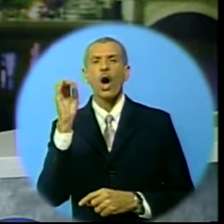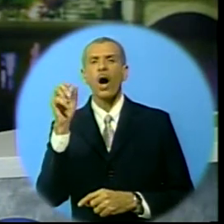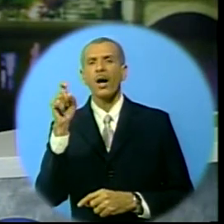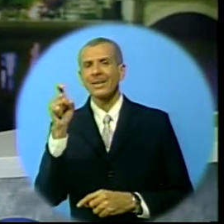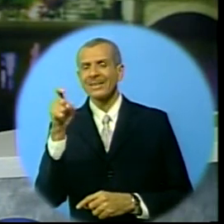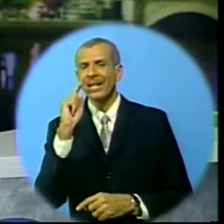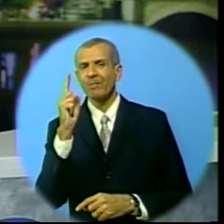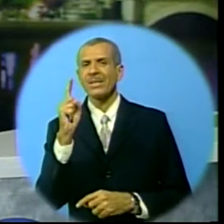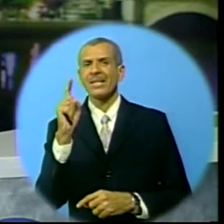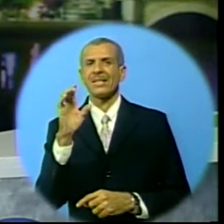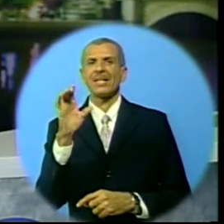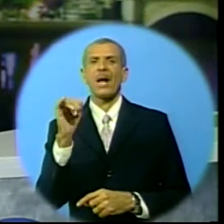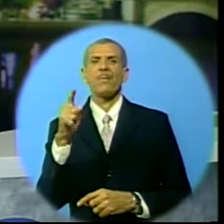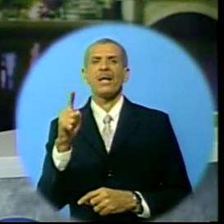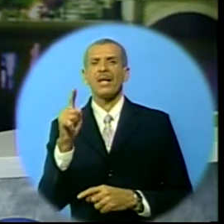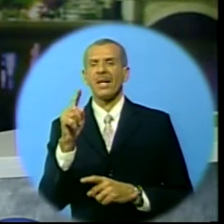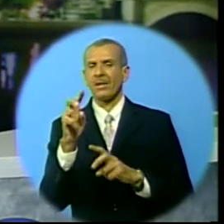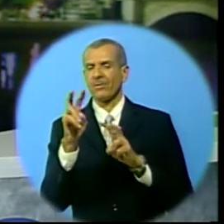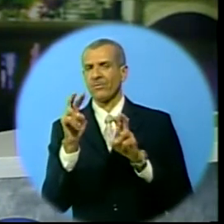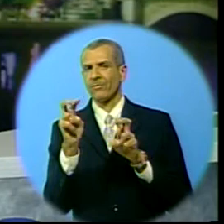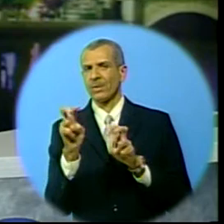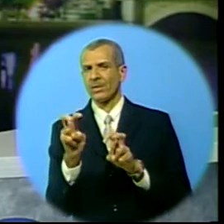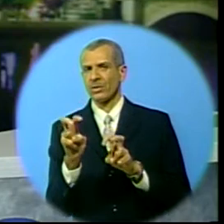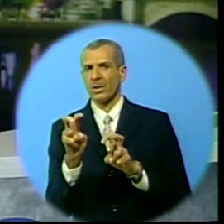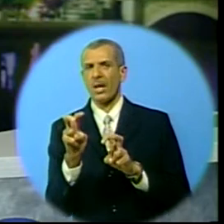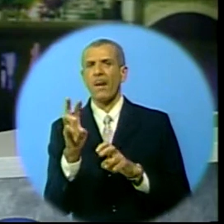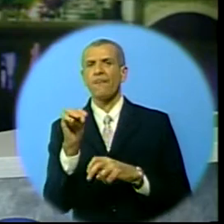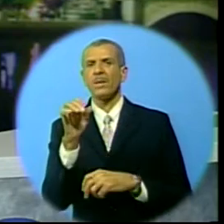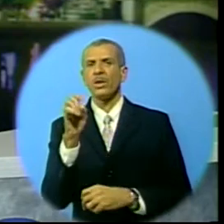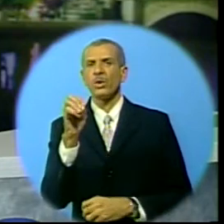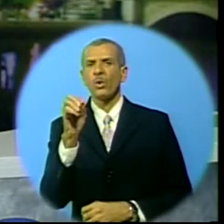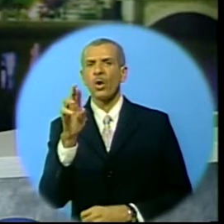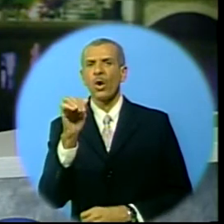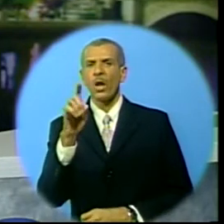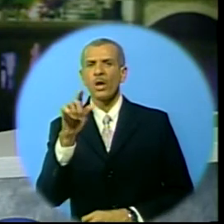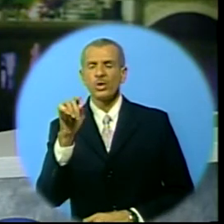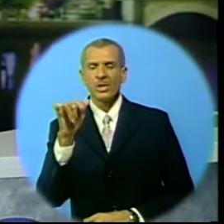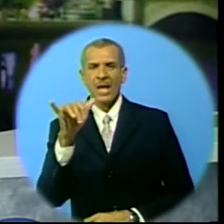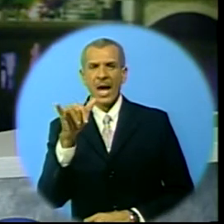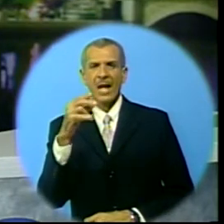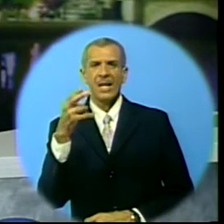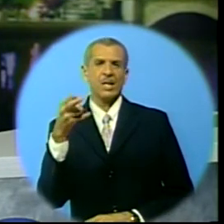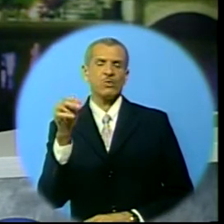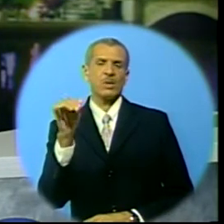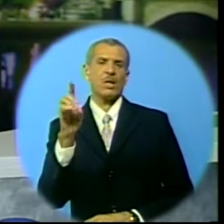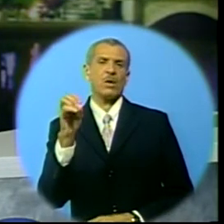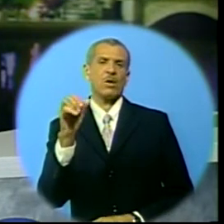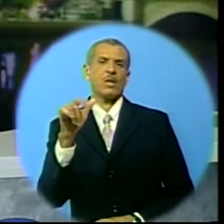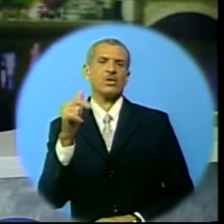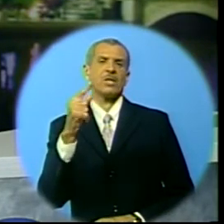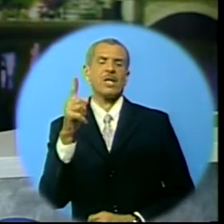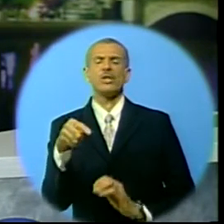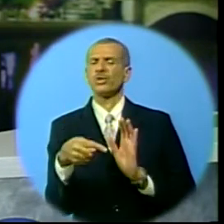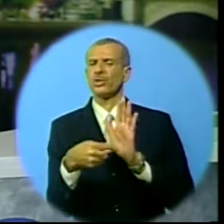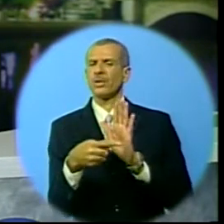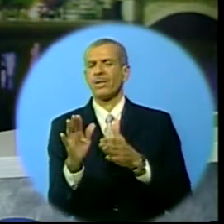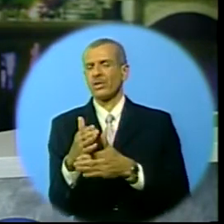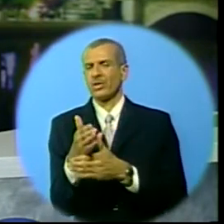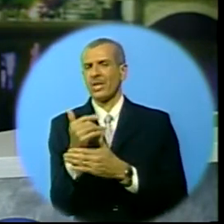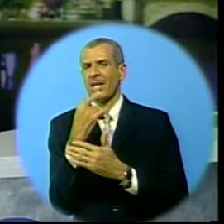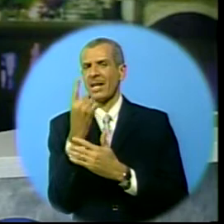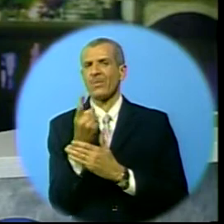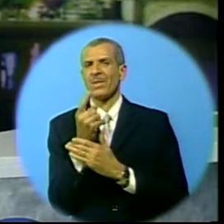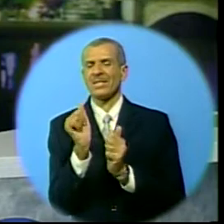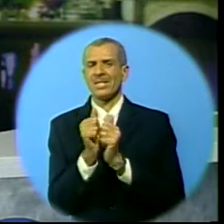Caribbean Institute for Meteorology and Hydrology, is where the future weather predictions are pointing. She shared that prediction with CBC